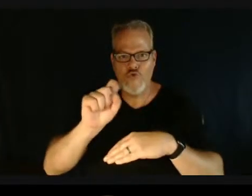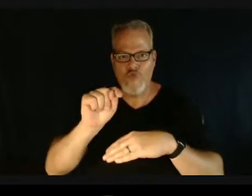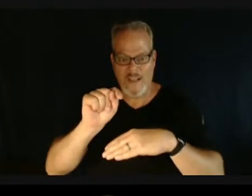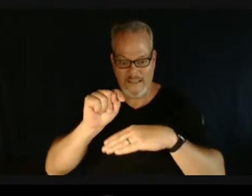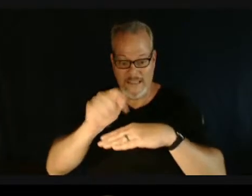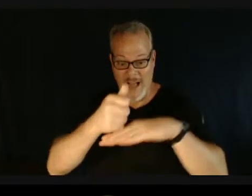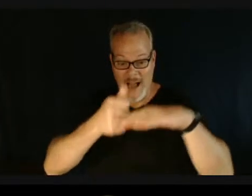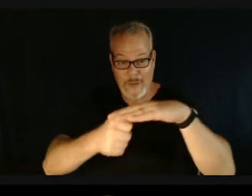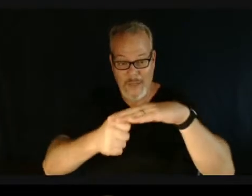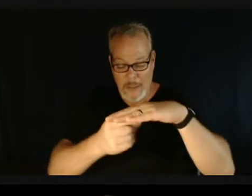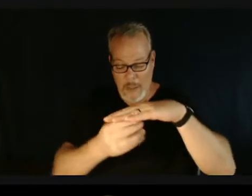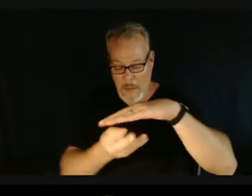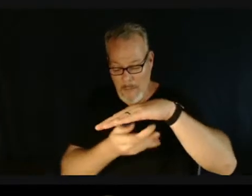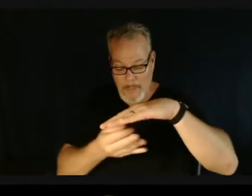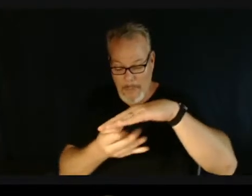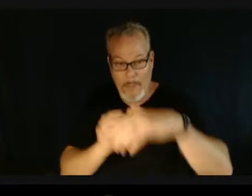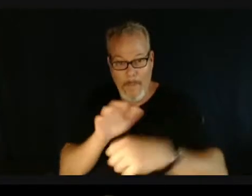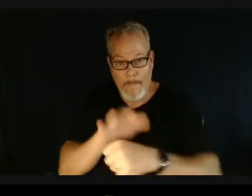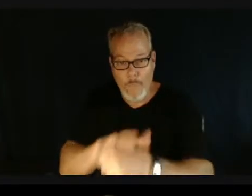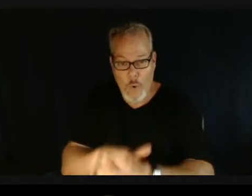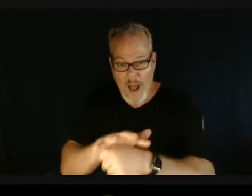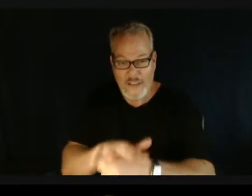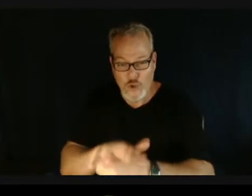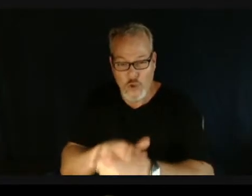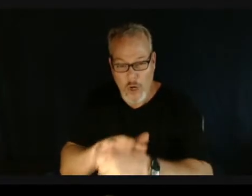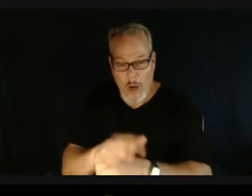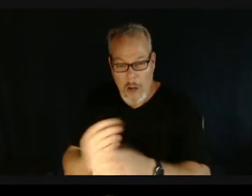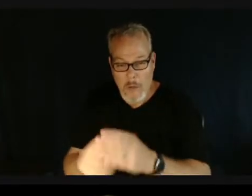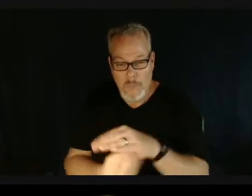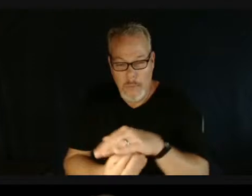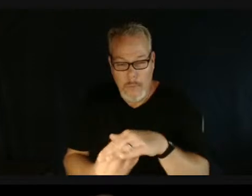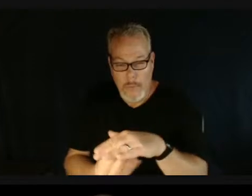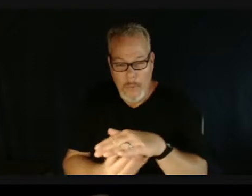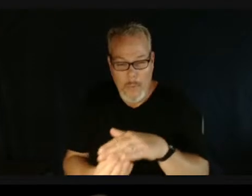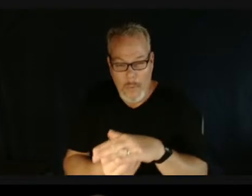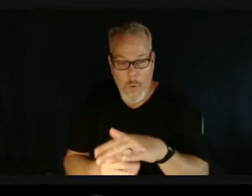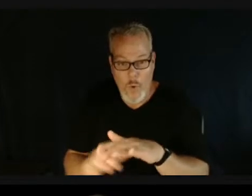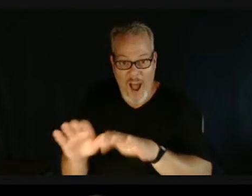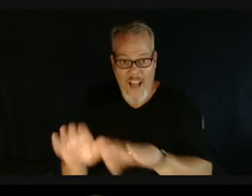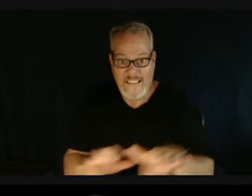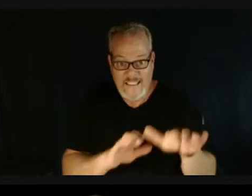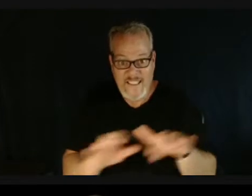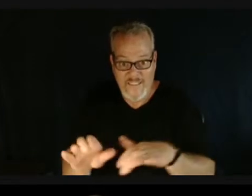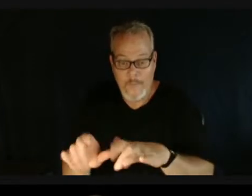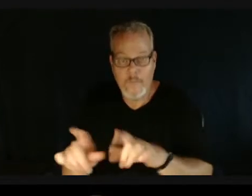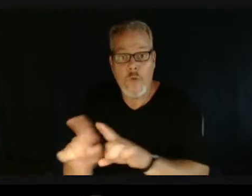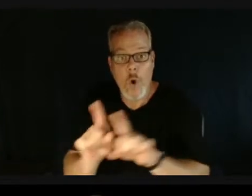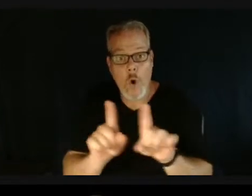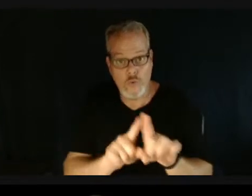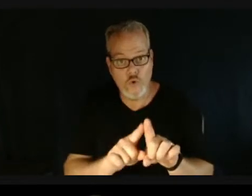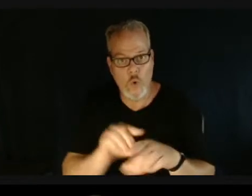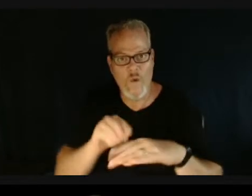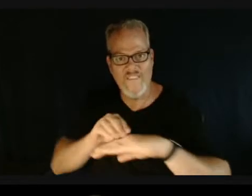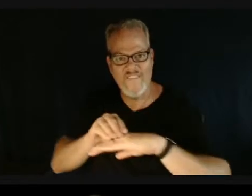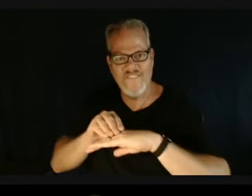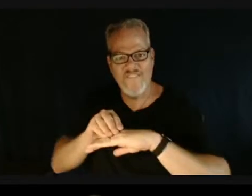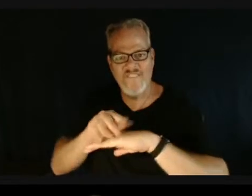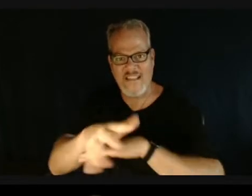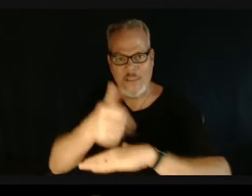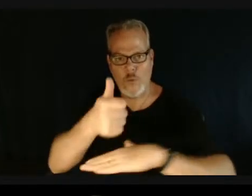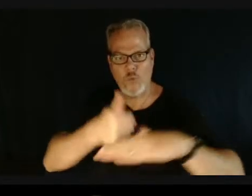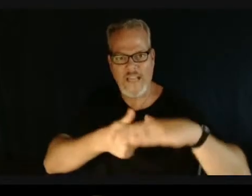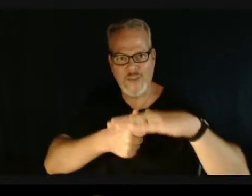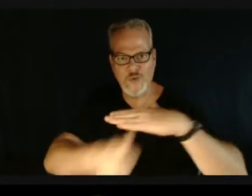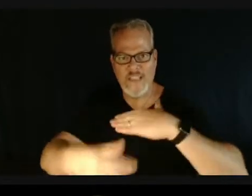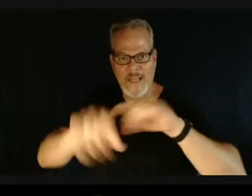up and pressurizing and causing low level activity is also somehow affecting what's underneath this crust, whether it's